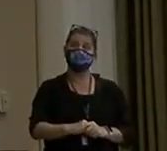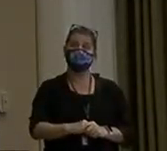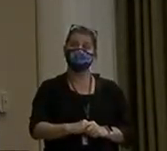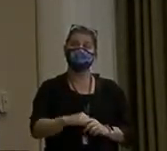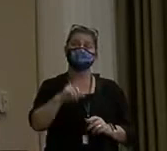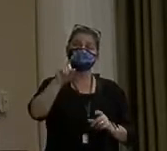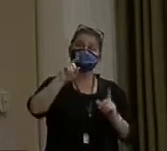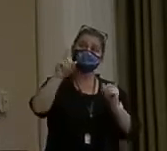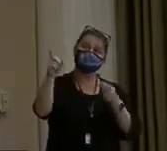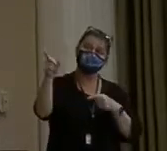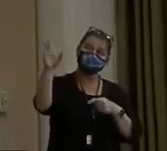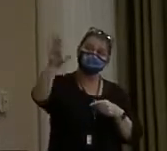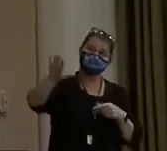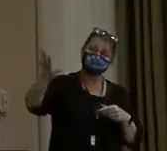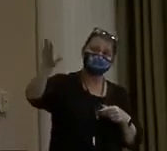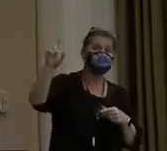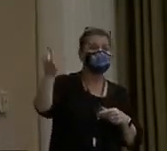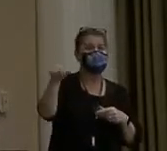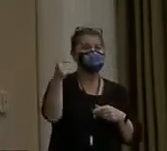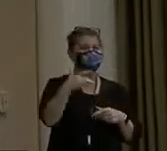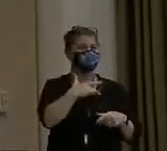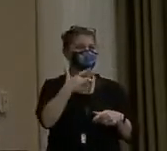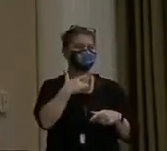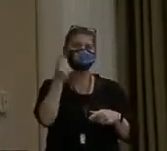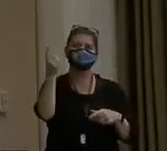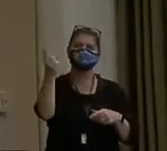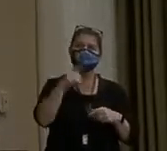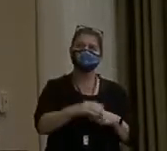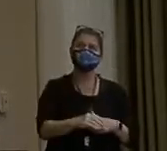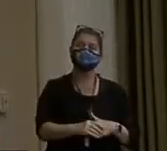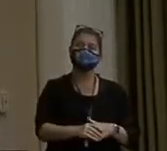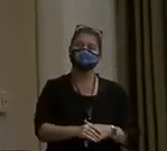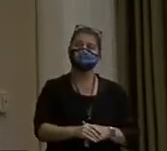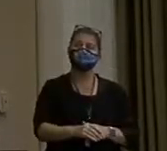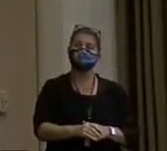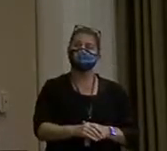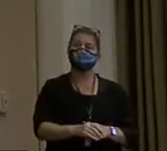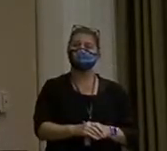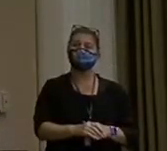This will give you, again, another sense of,